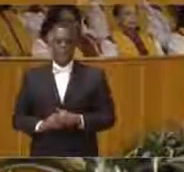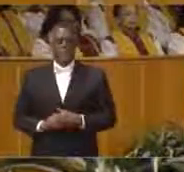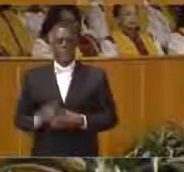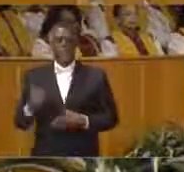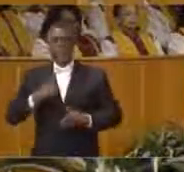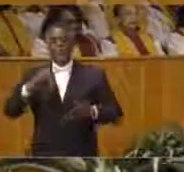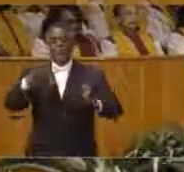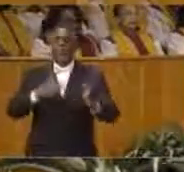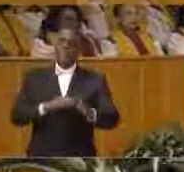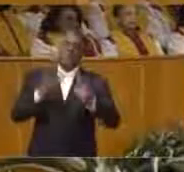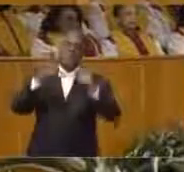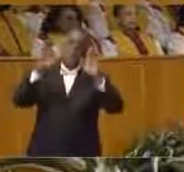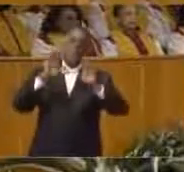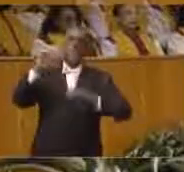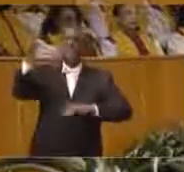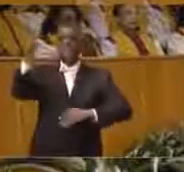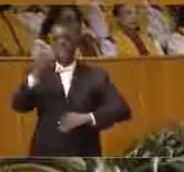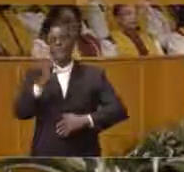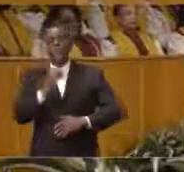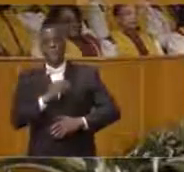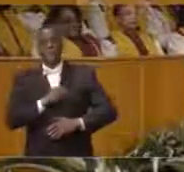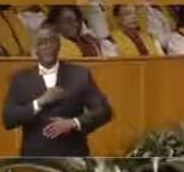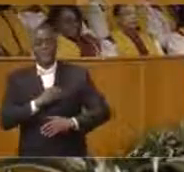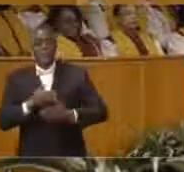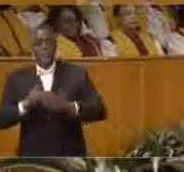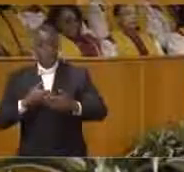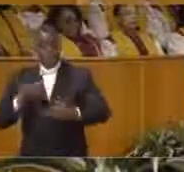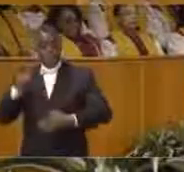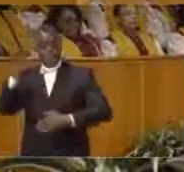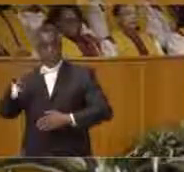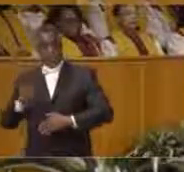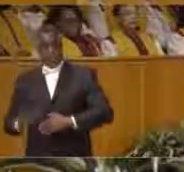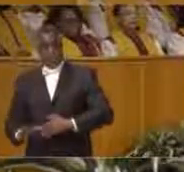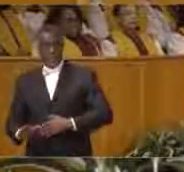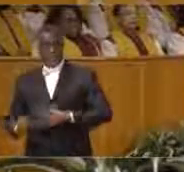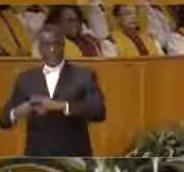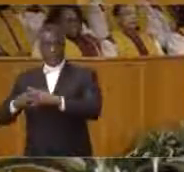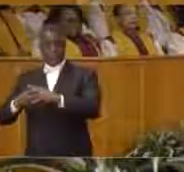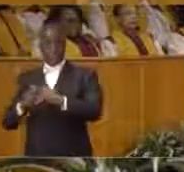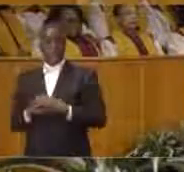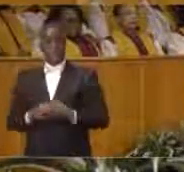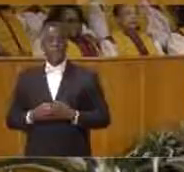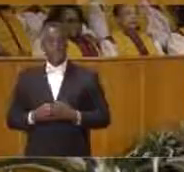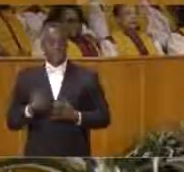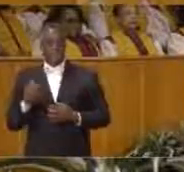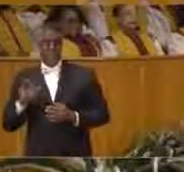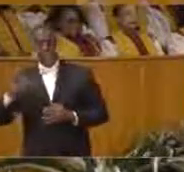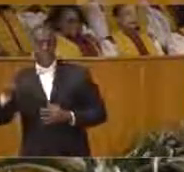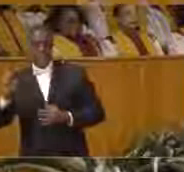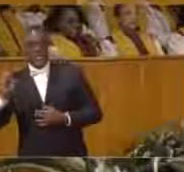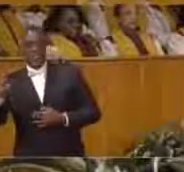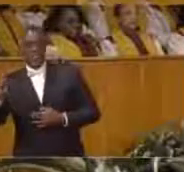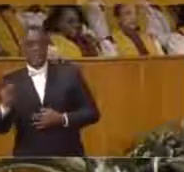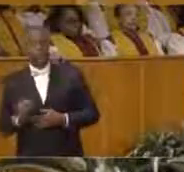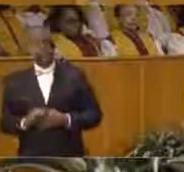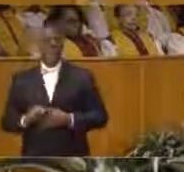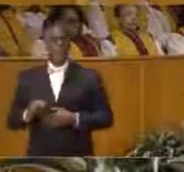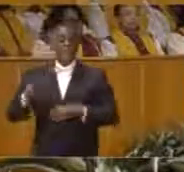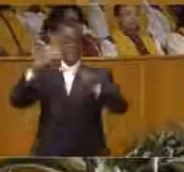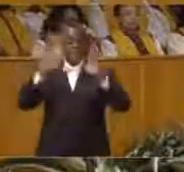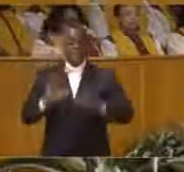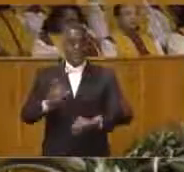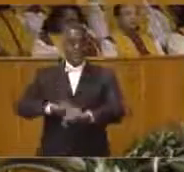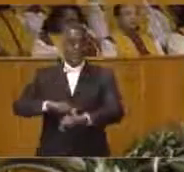would sing Amazing Grace before Dr. Jackson got up to preach. And every Sunday,